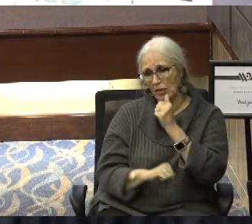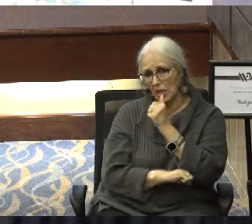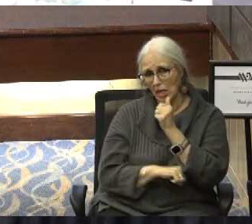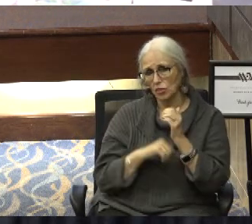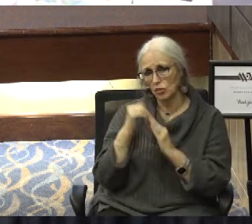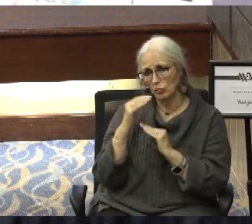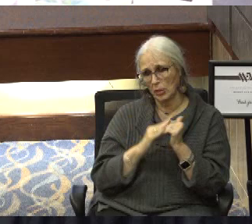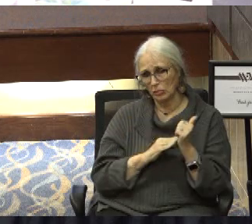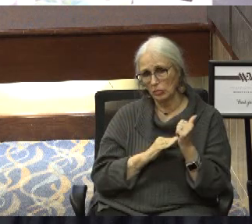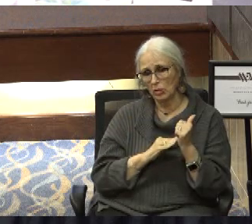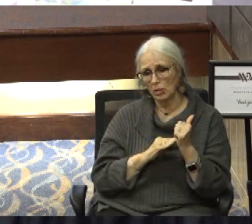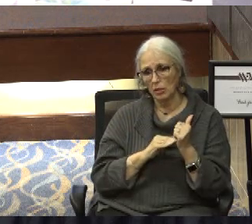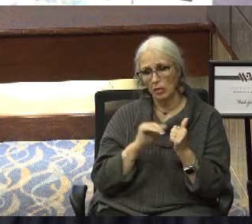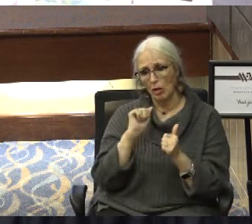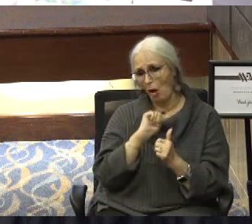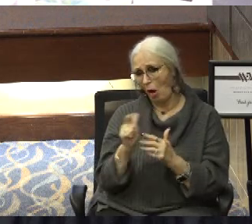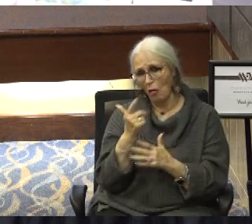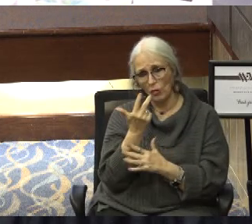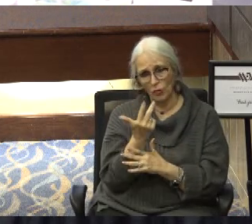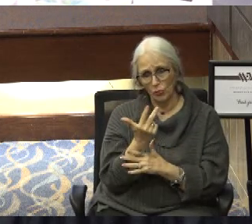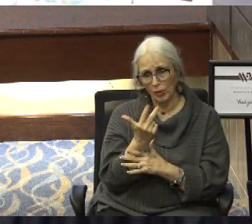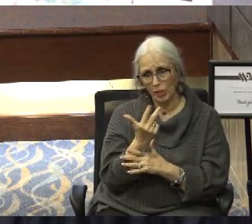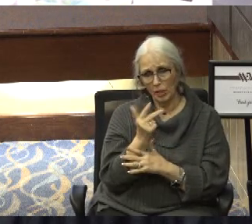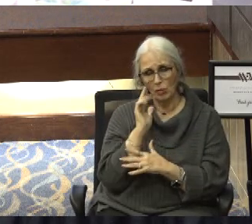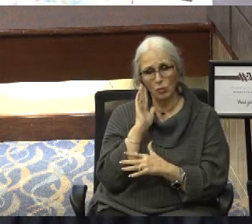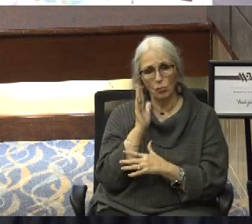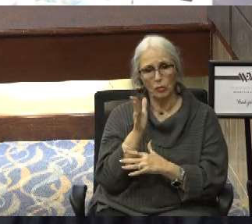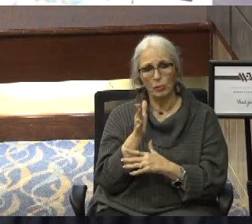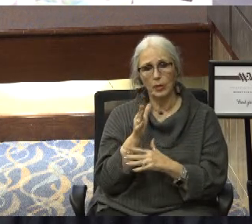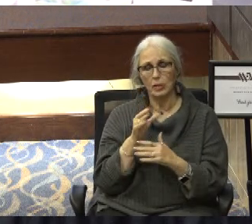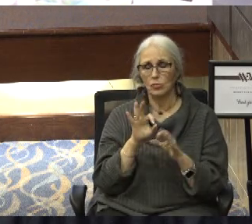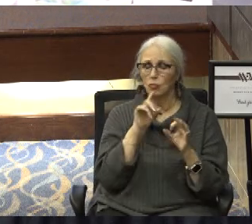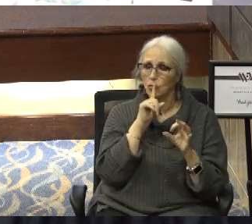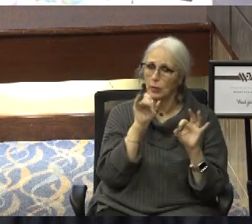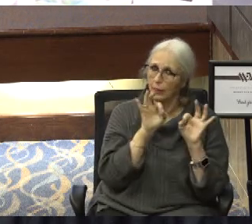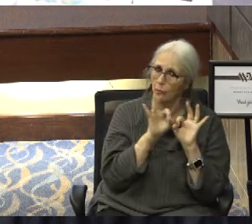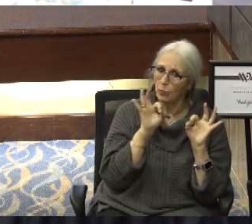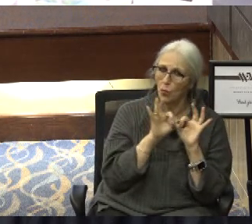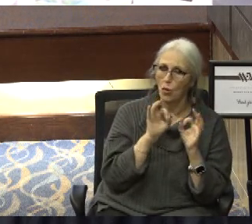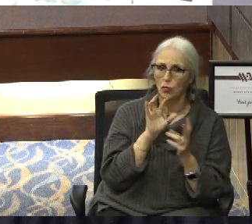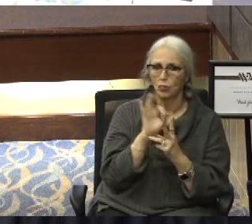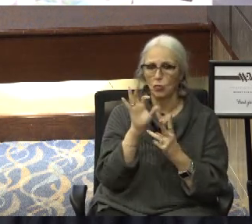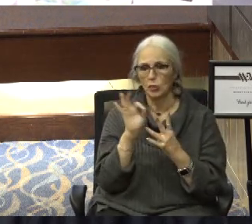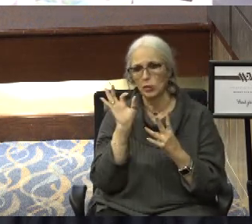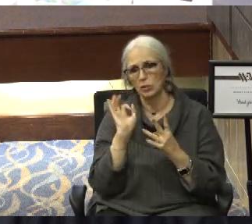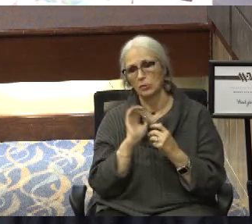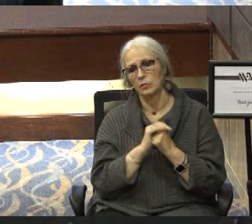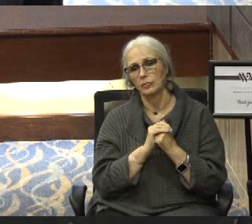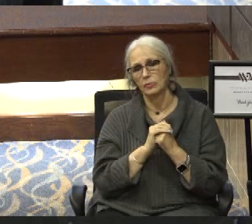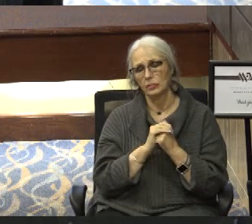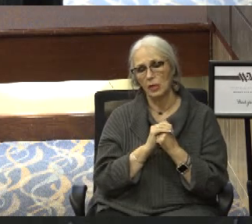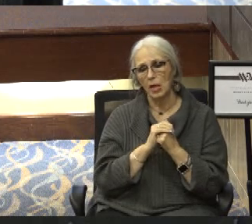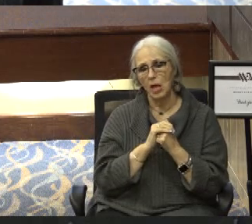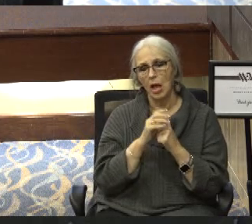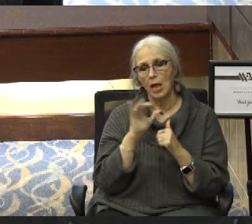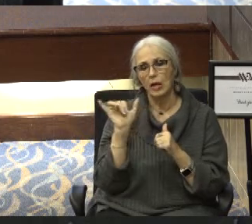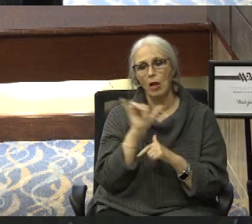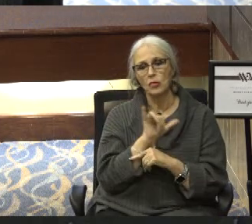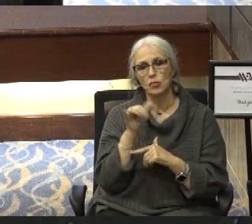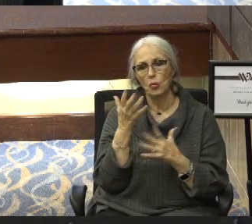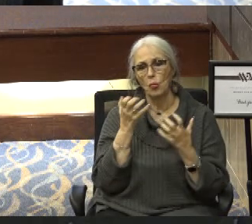on. So all 3 alternatives are going to be viable alternatives to move on. Absolutely. And then I also want to